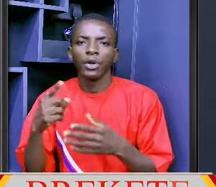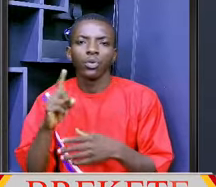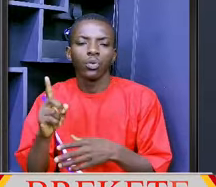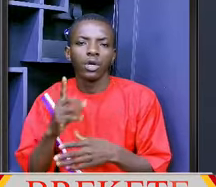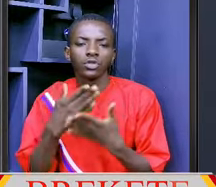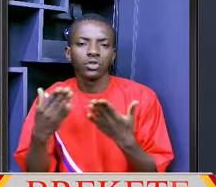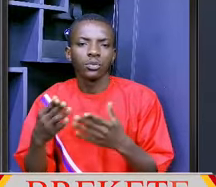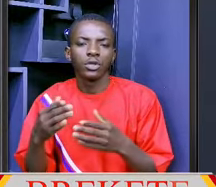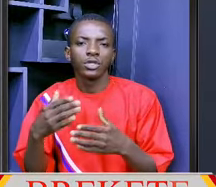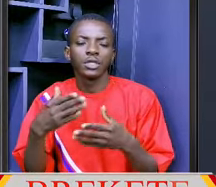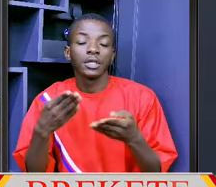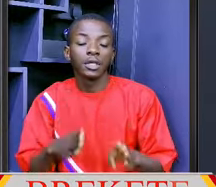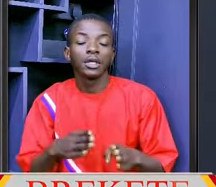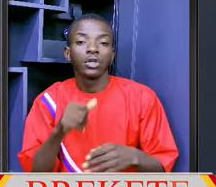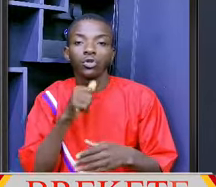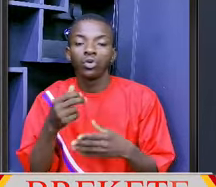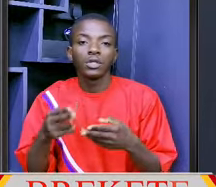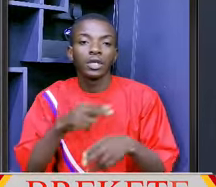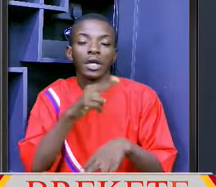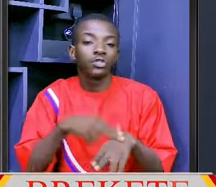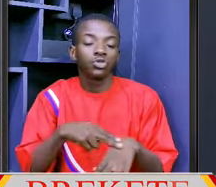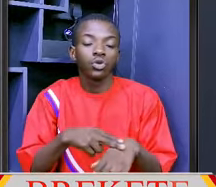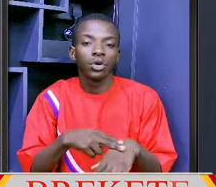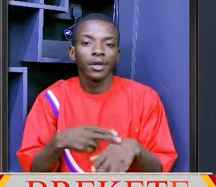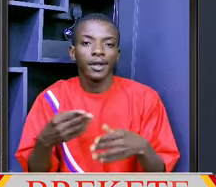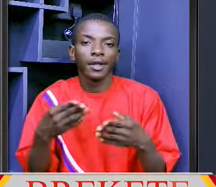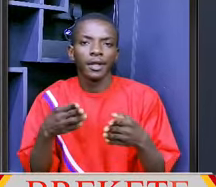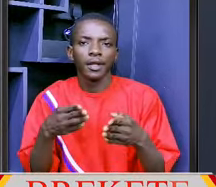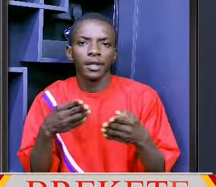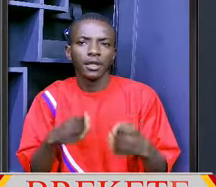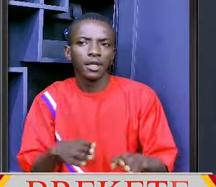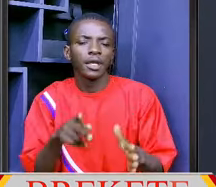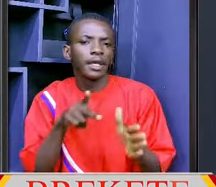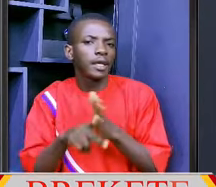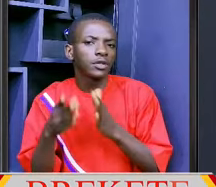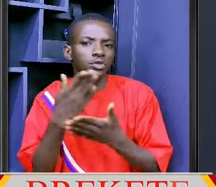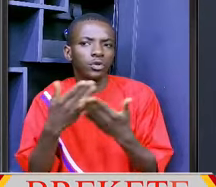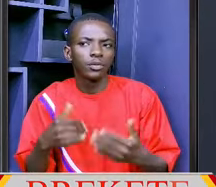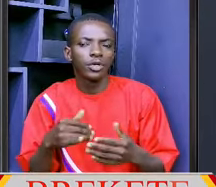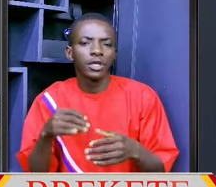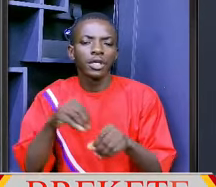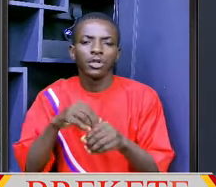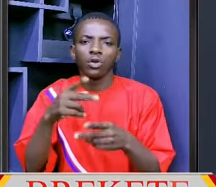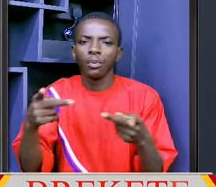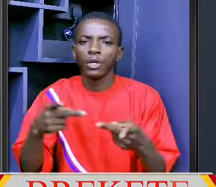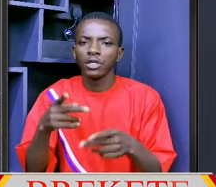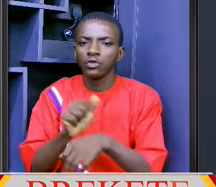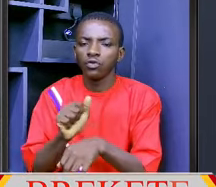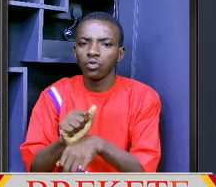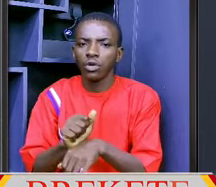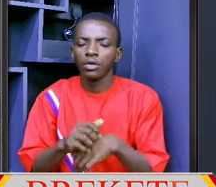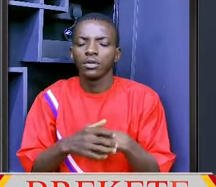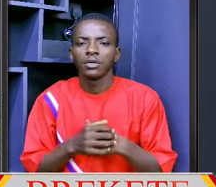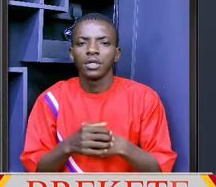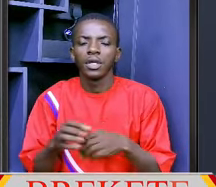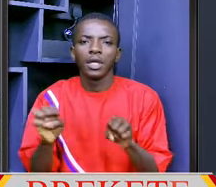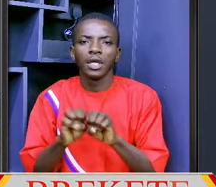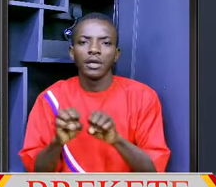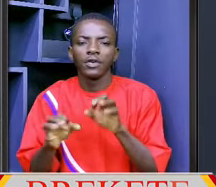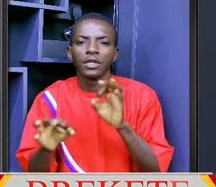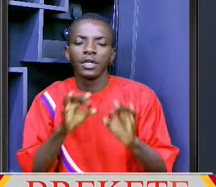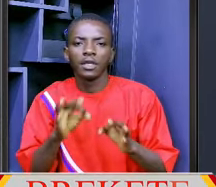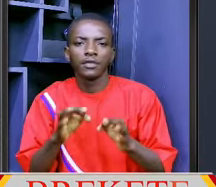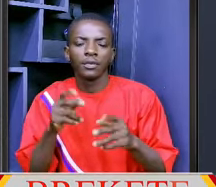a person die, not be saying a natural death. They kill person for una place of work, even